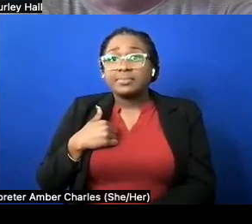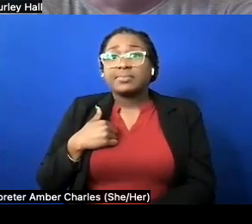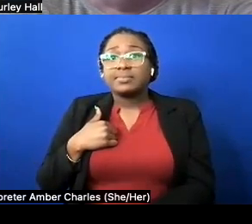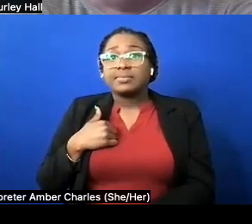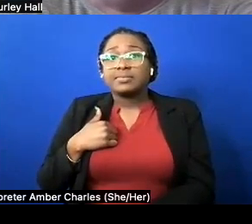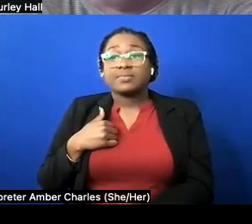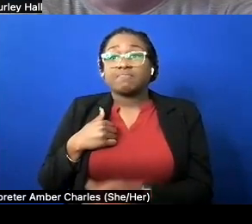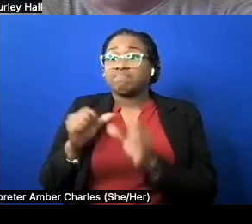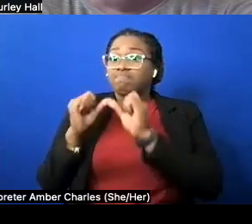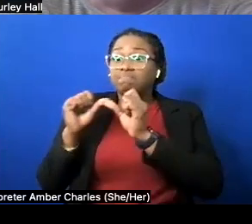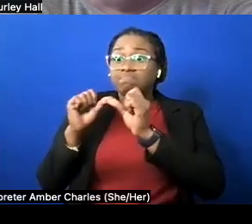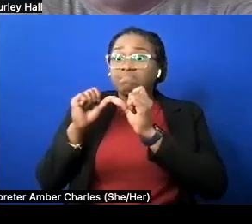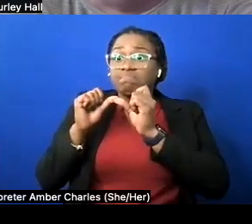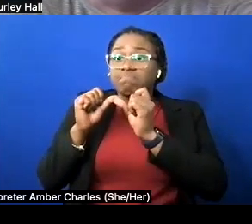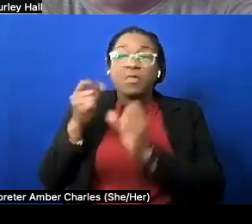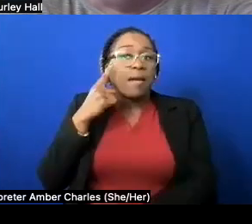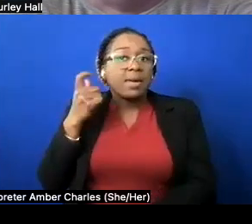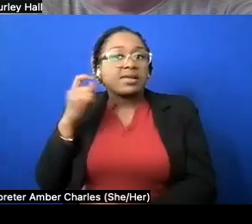them and with them.